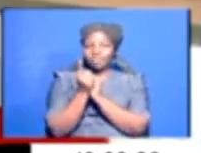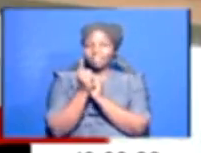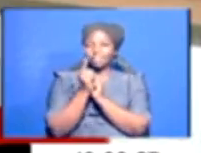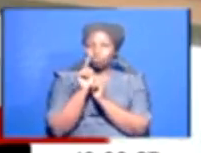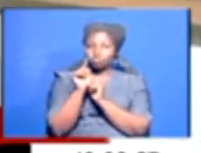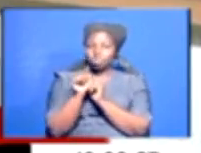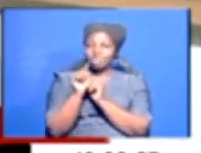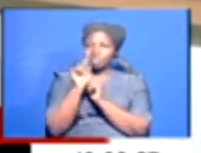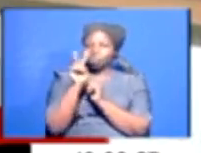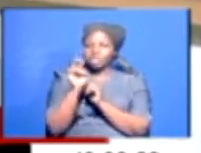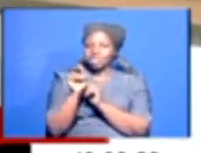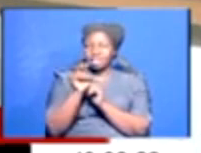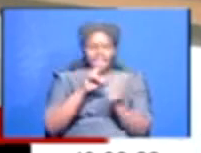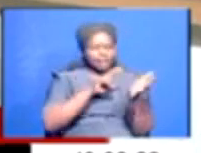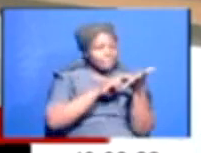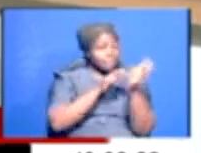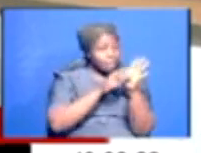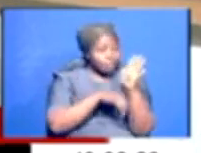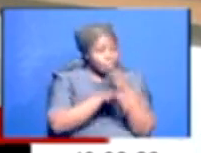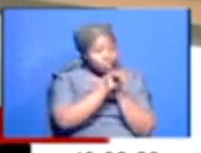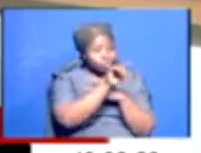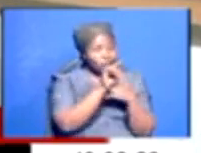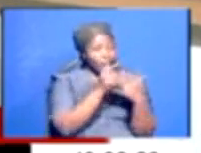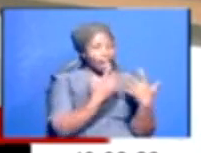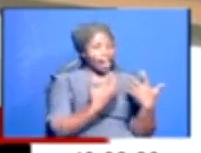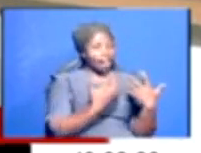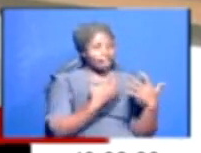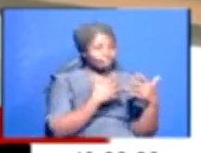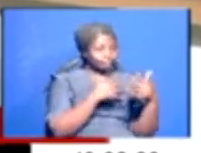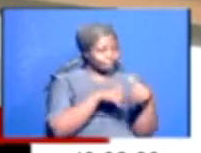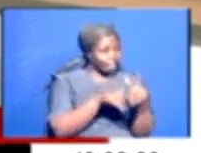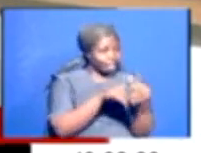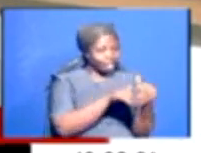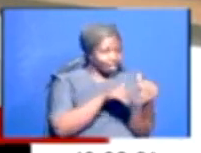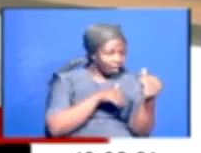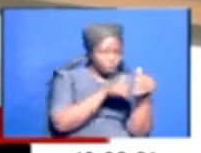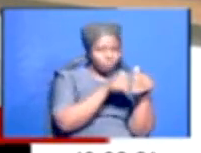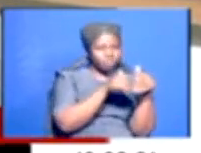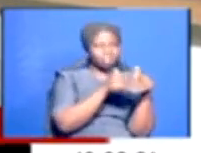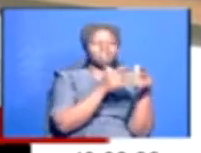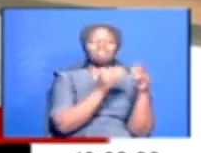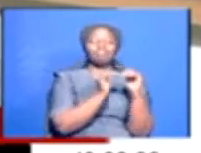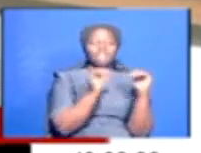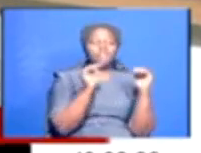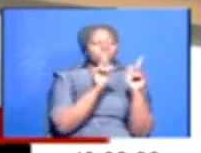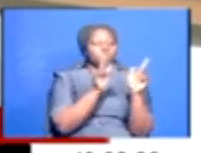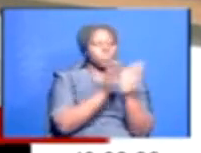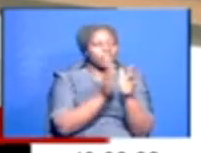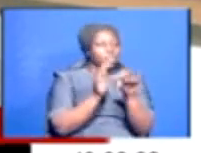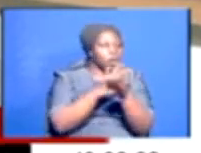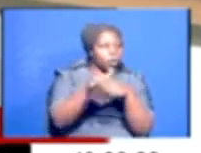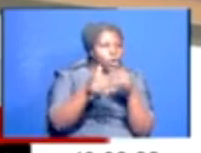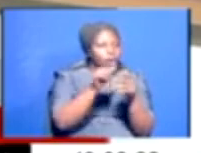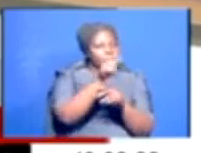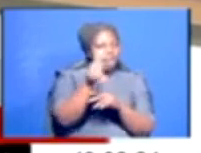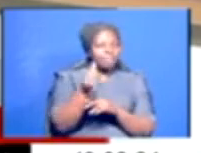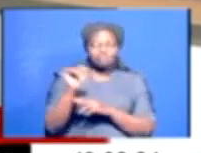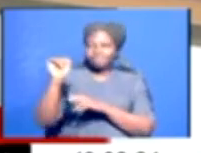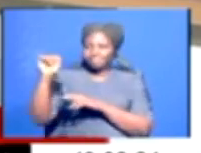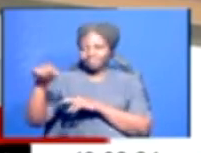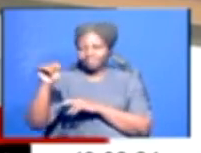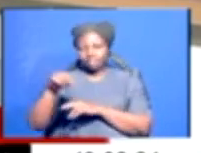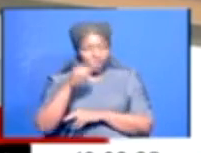you're catching up with all the others. Yes. And Sylvia, for you, as you know, a discus